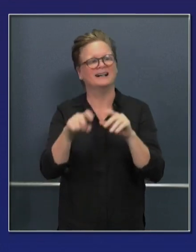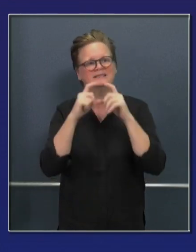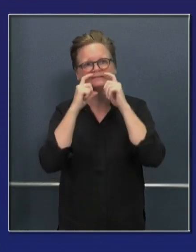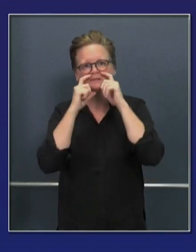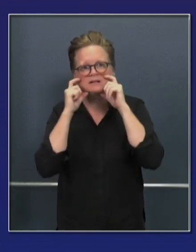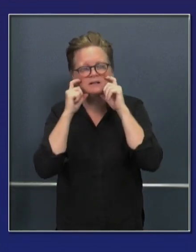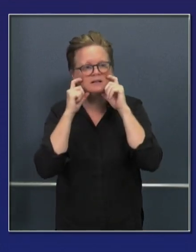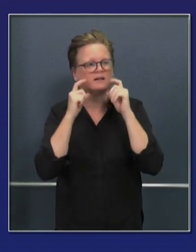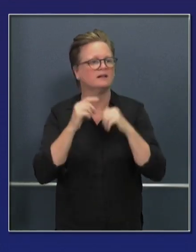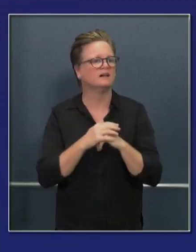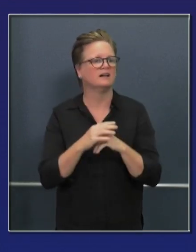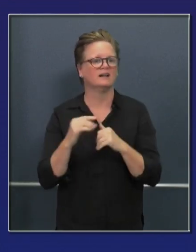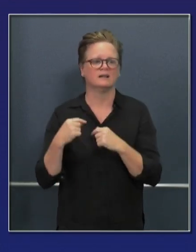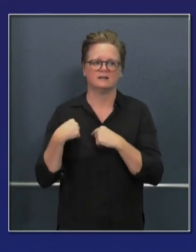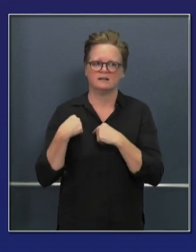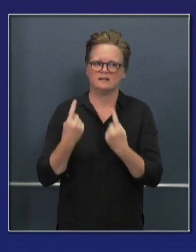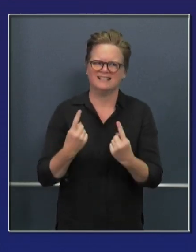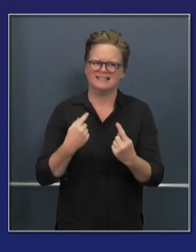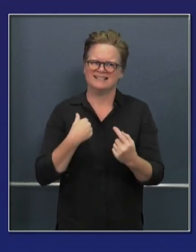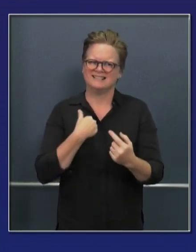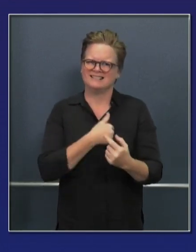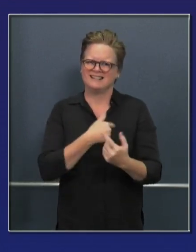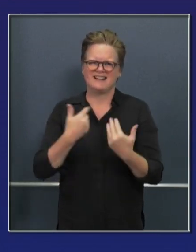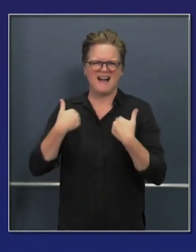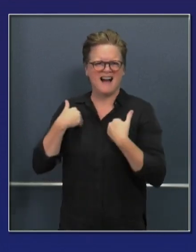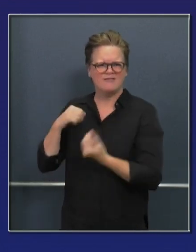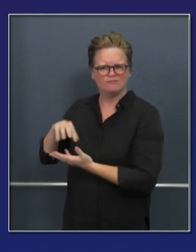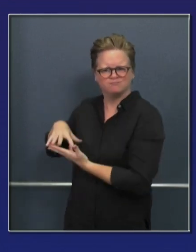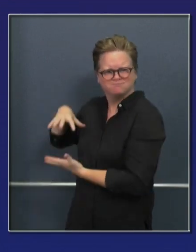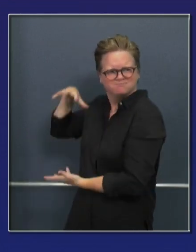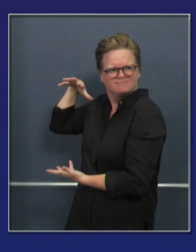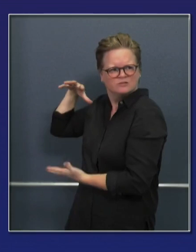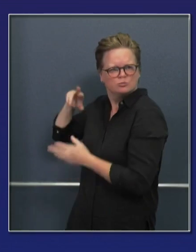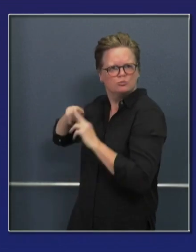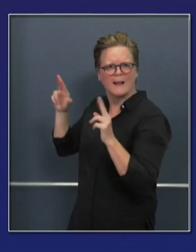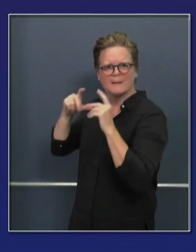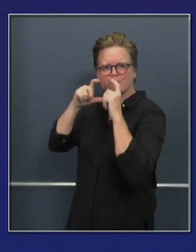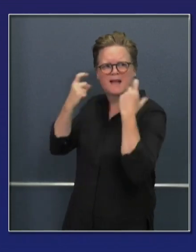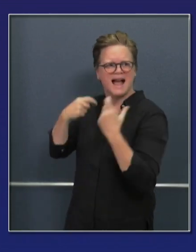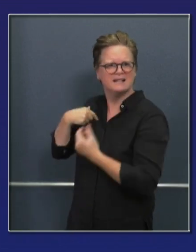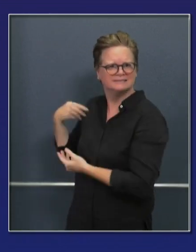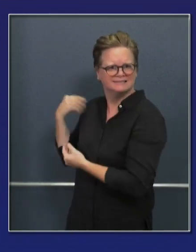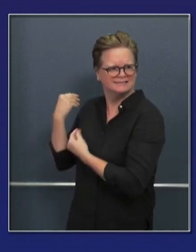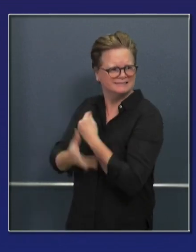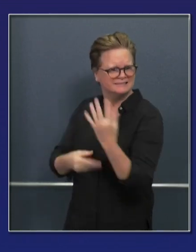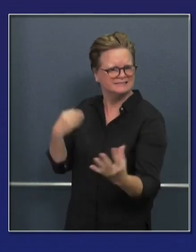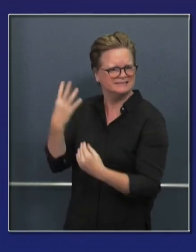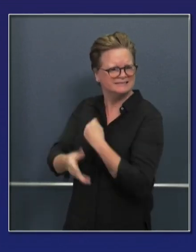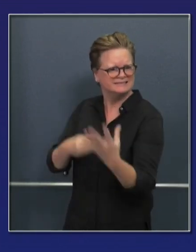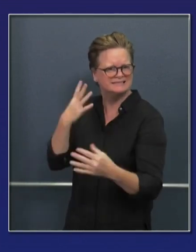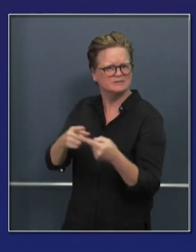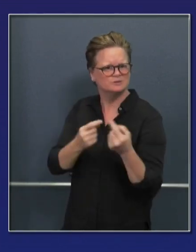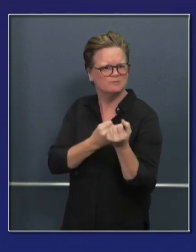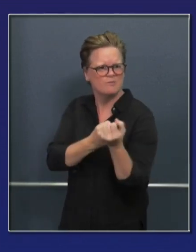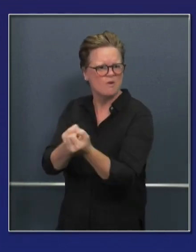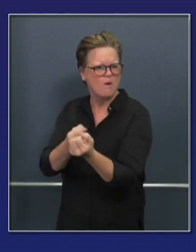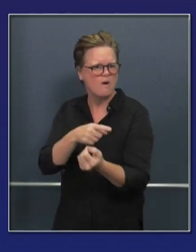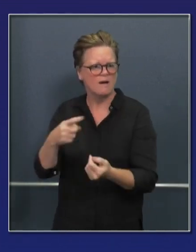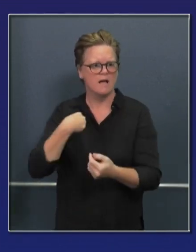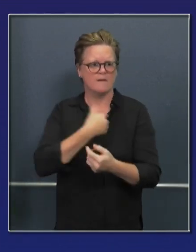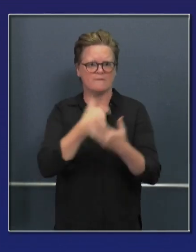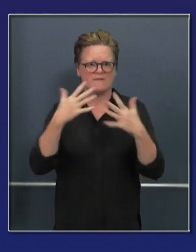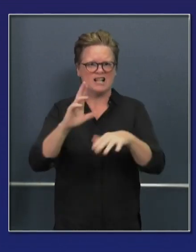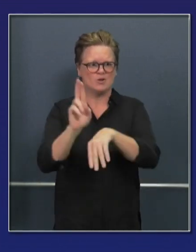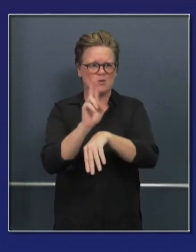our inventories. And from this slide, you can see we have made great headway. Over 175 million procedure masks now